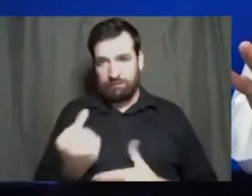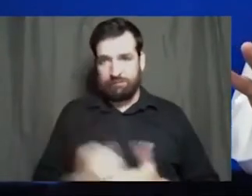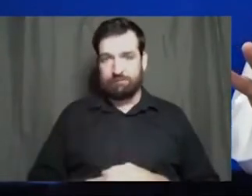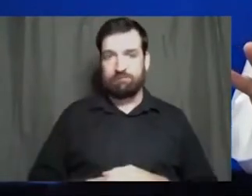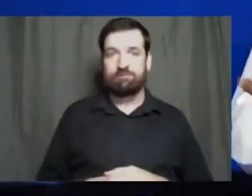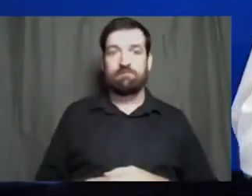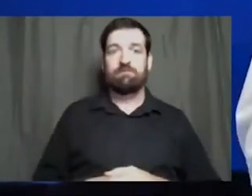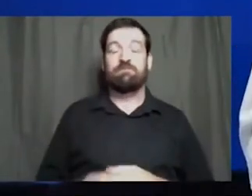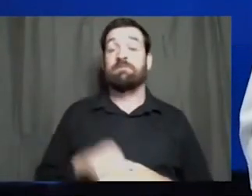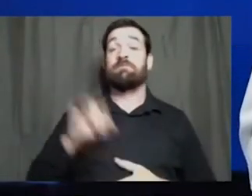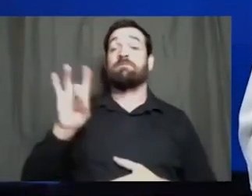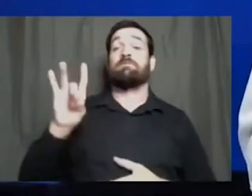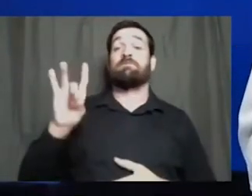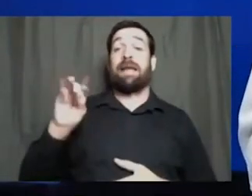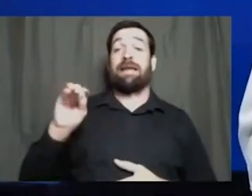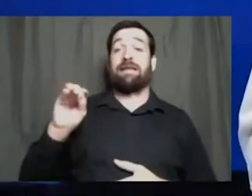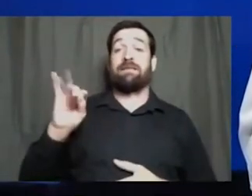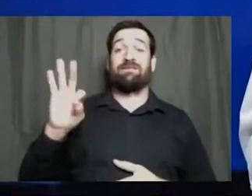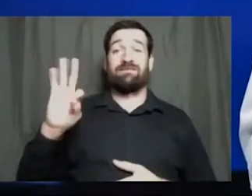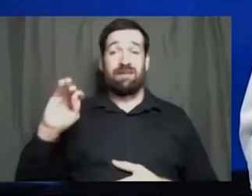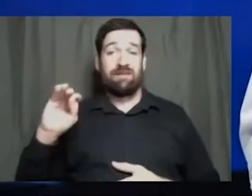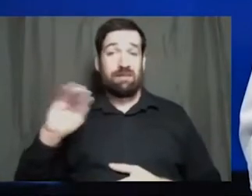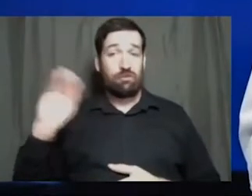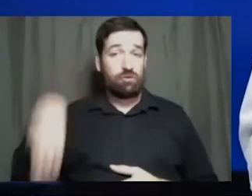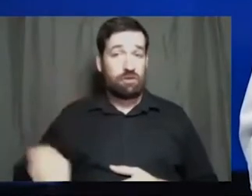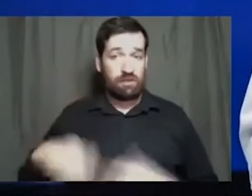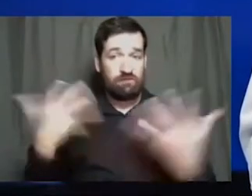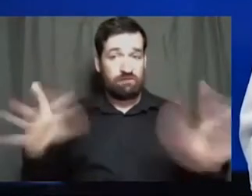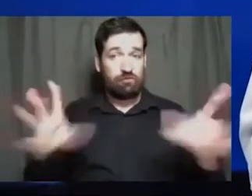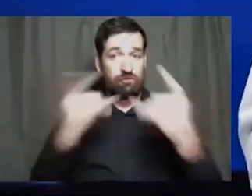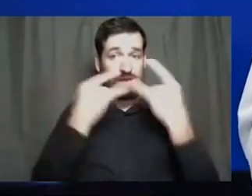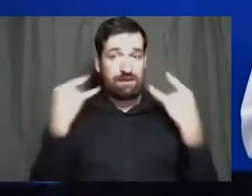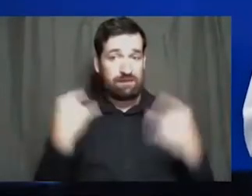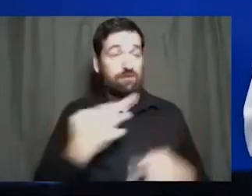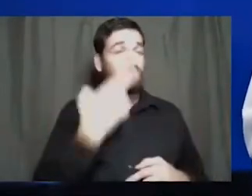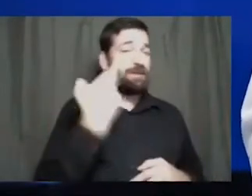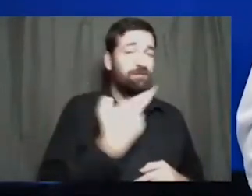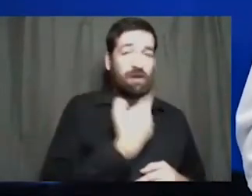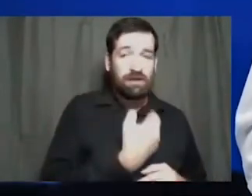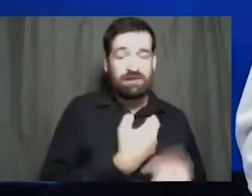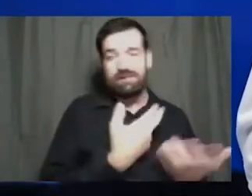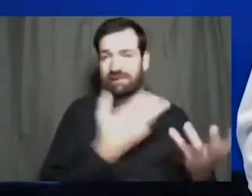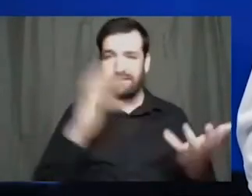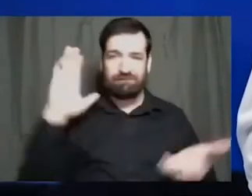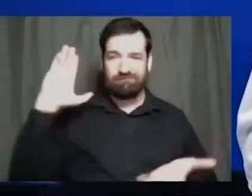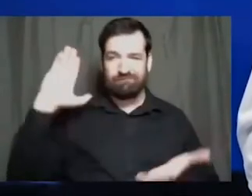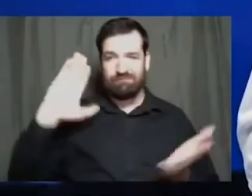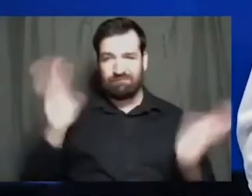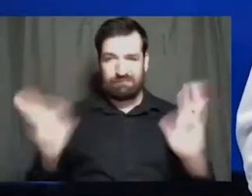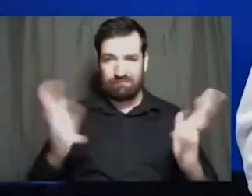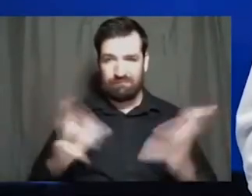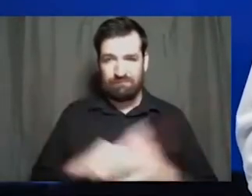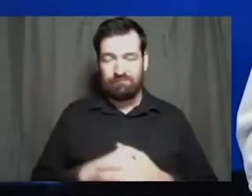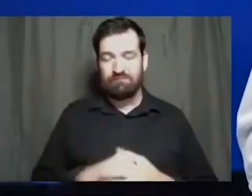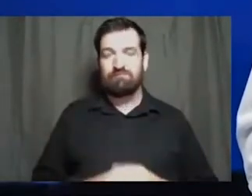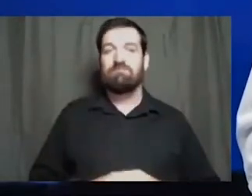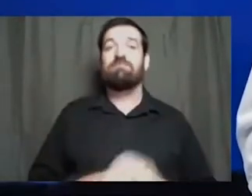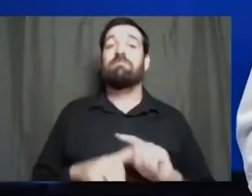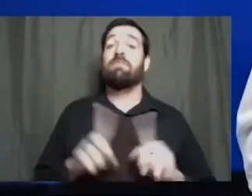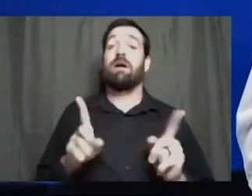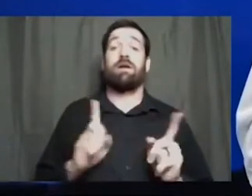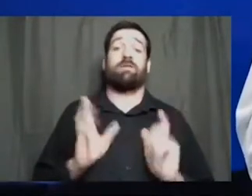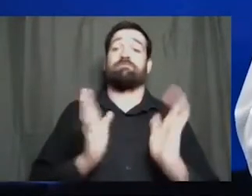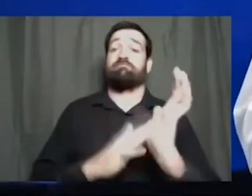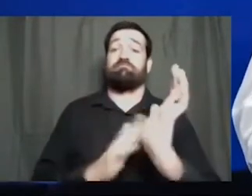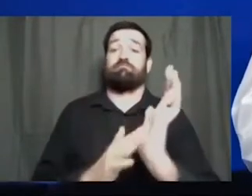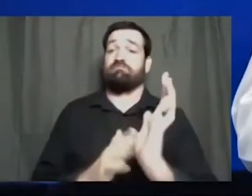90% of people were masked. Went out to one restaurant. Not as much masking going on, so it's a little hit and miss. So kudos to those who are putting the mask back